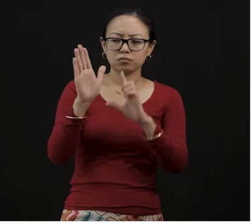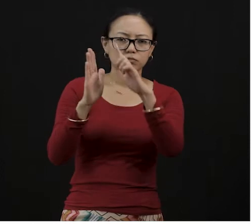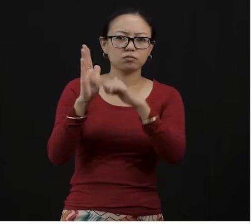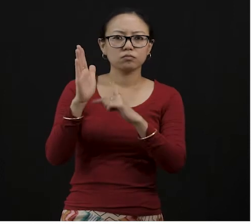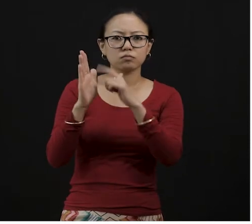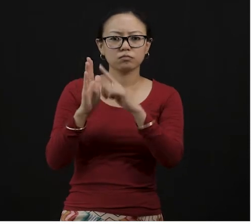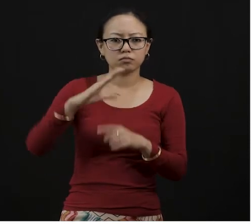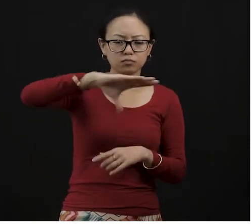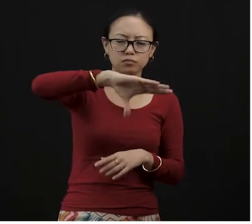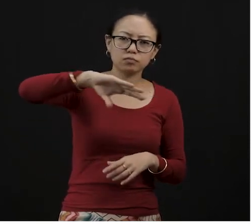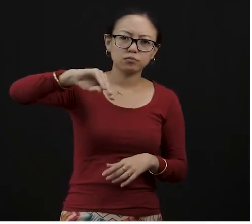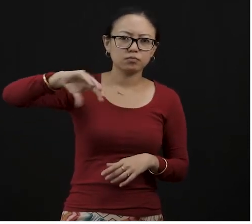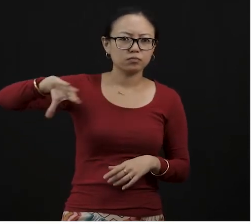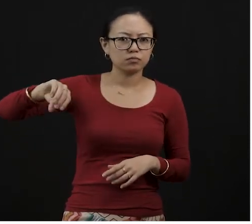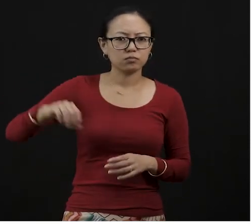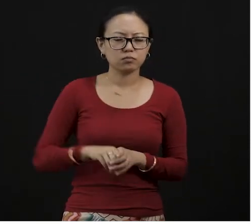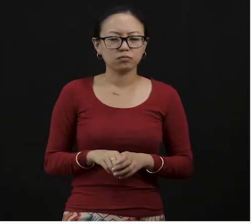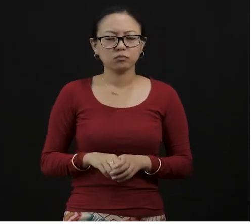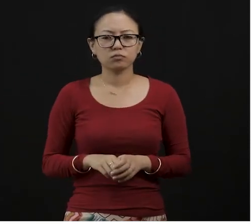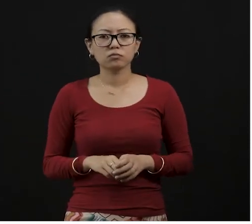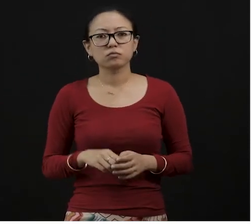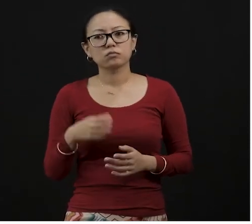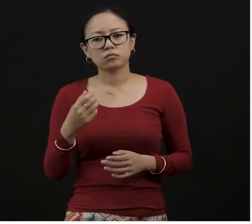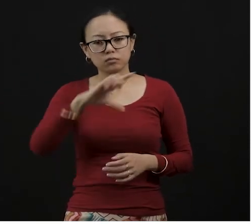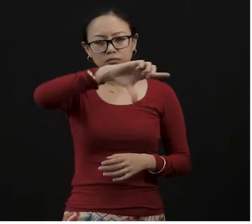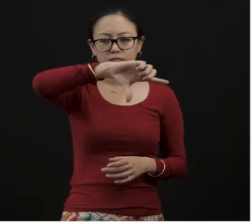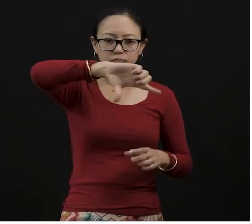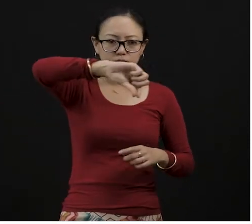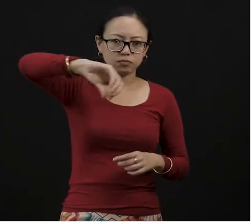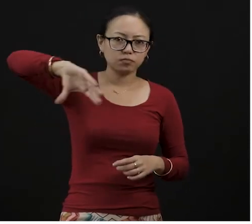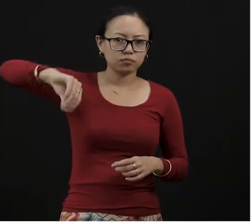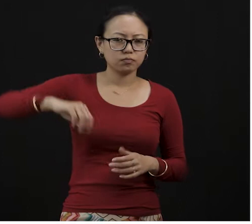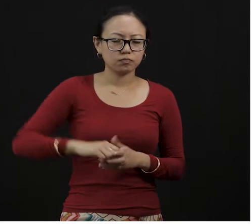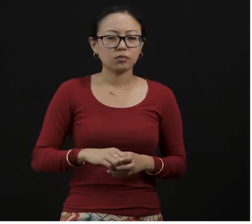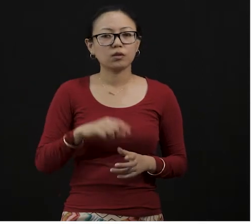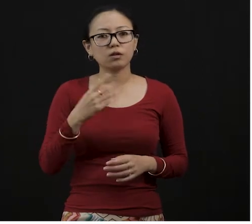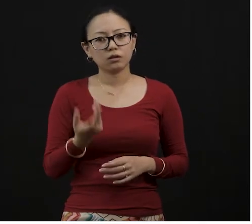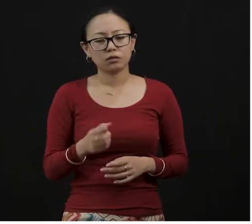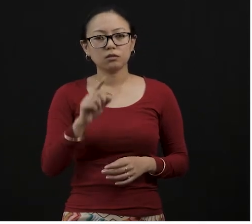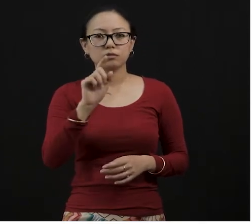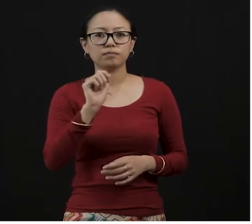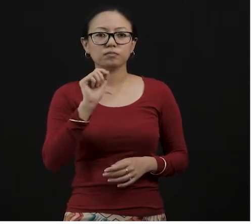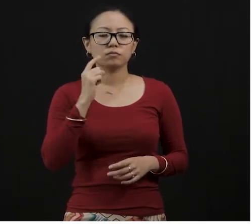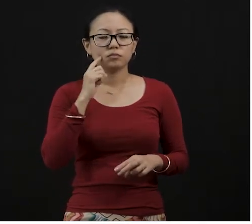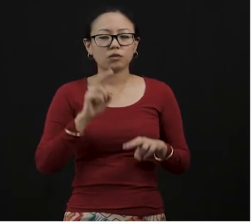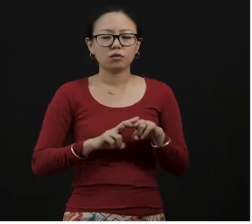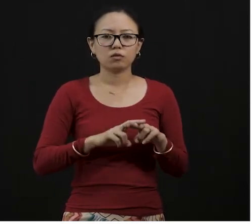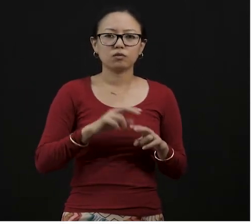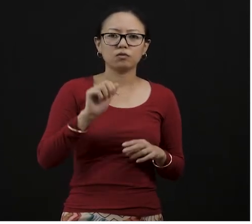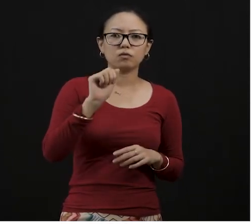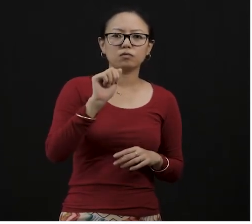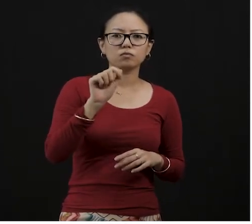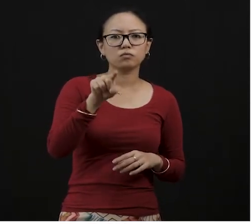same, will the measurement be same? No, it will be different. Why? Because your hand is smaller than your mother, or your mother's